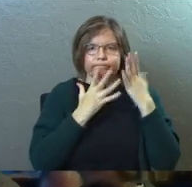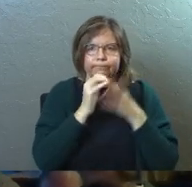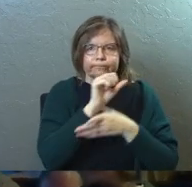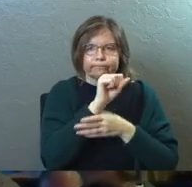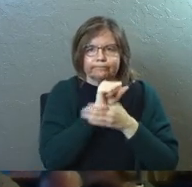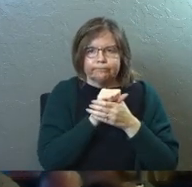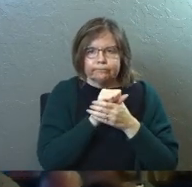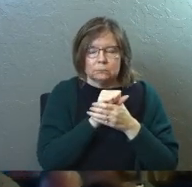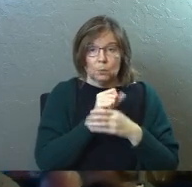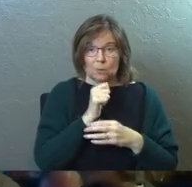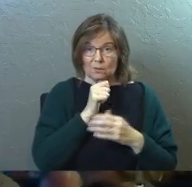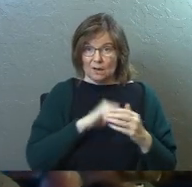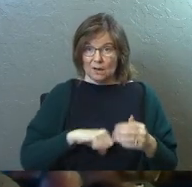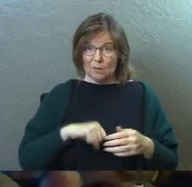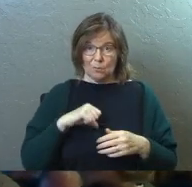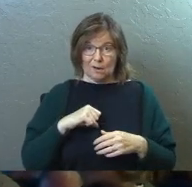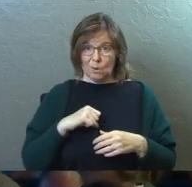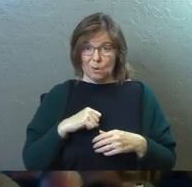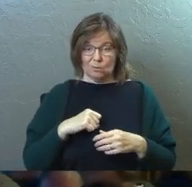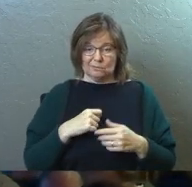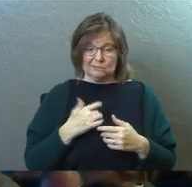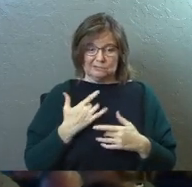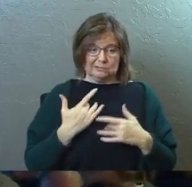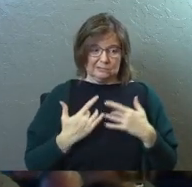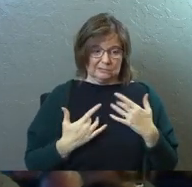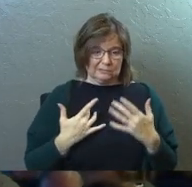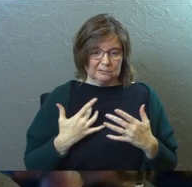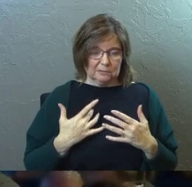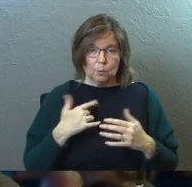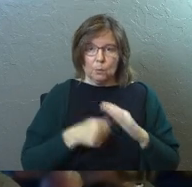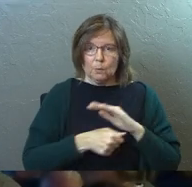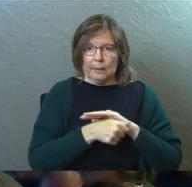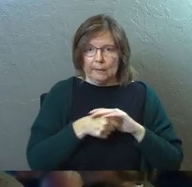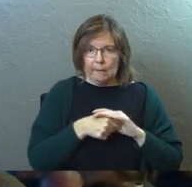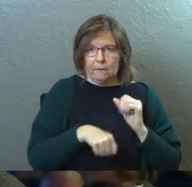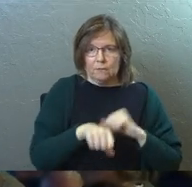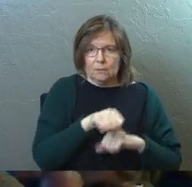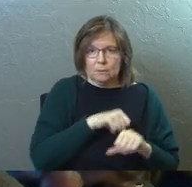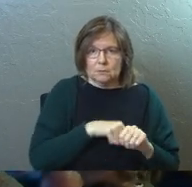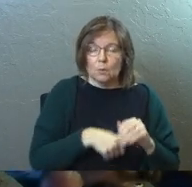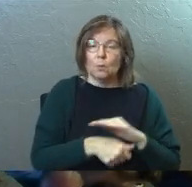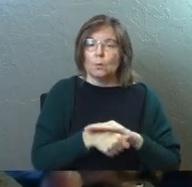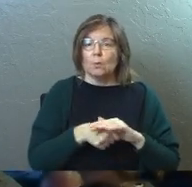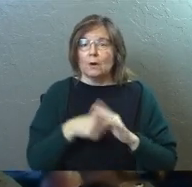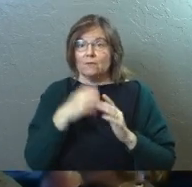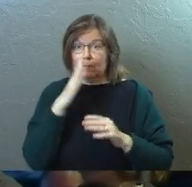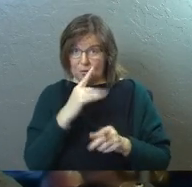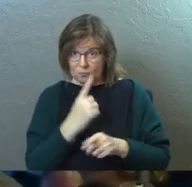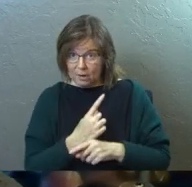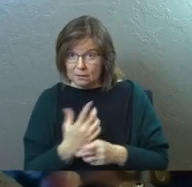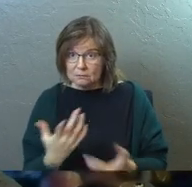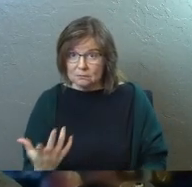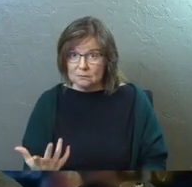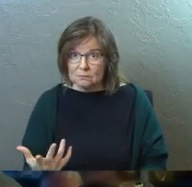do. When we're not proud of what we've done or who we've become, we hide from each other and we hide from God.